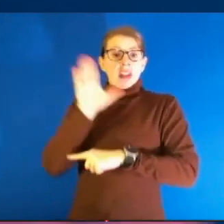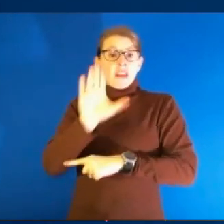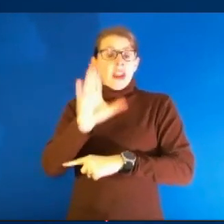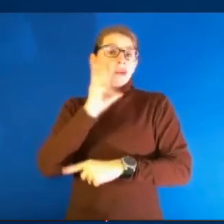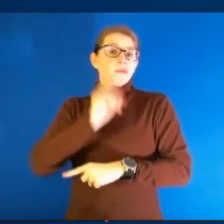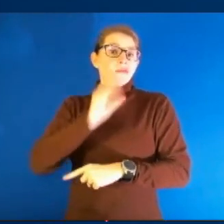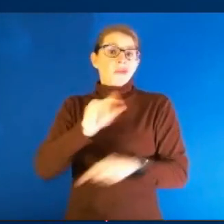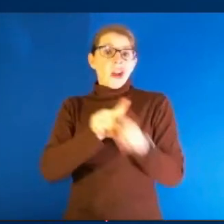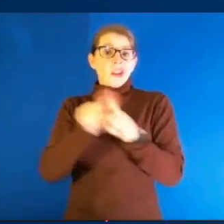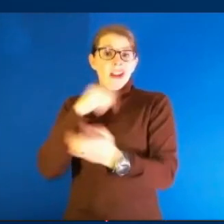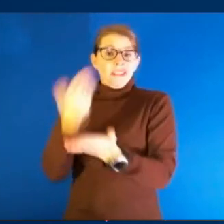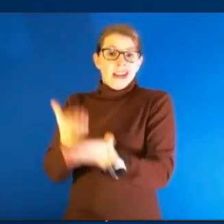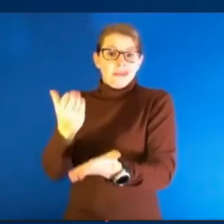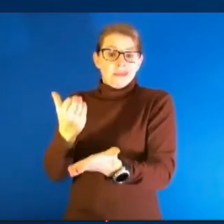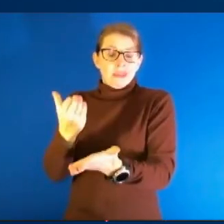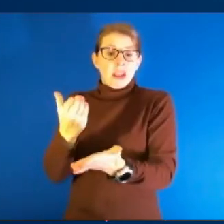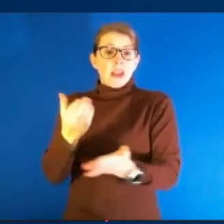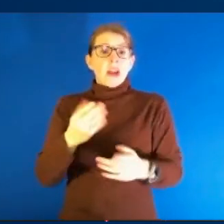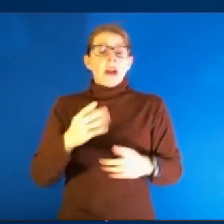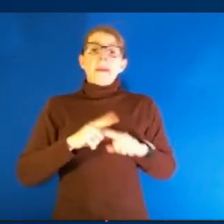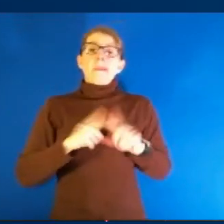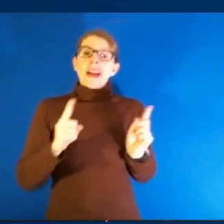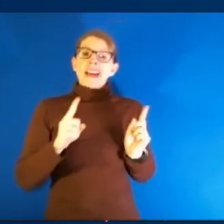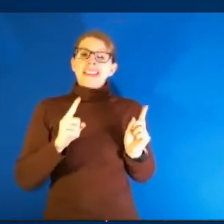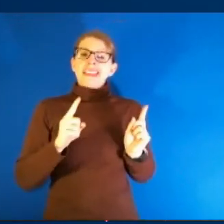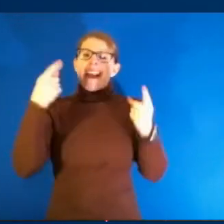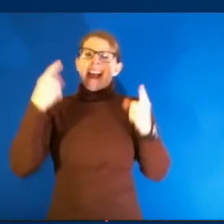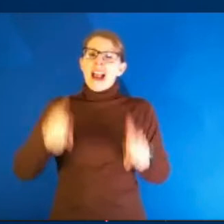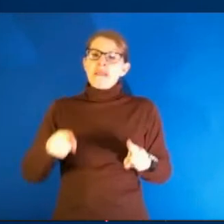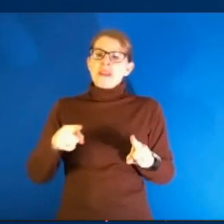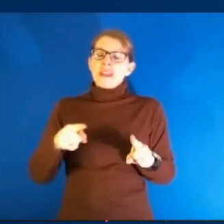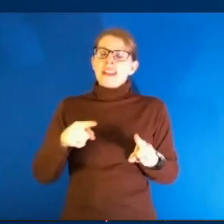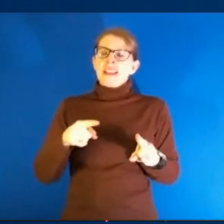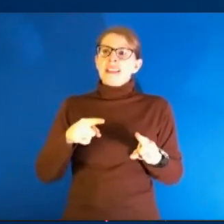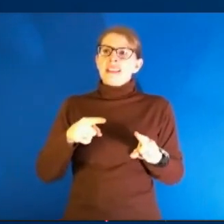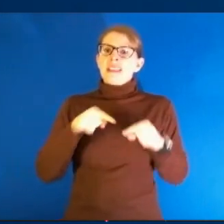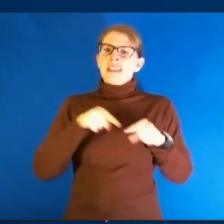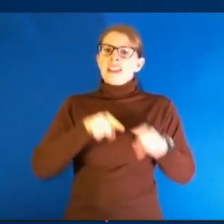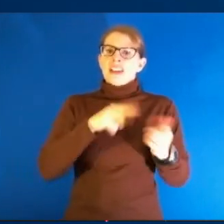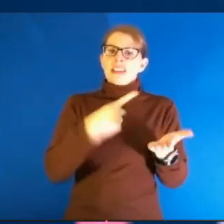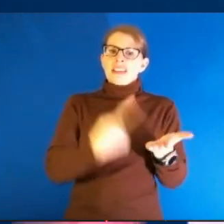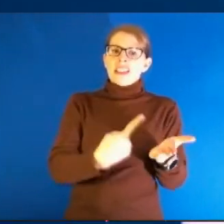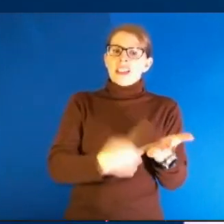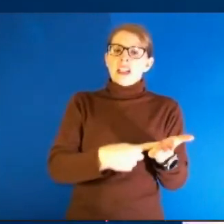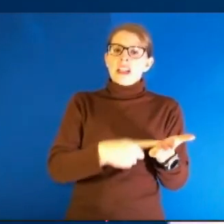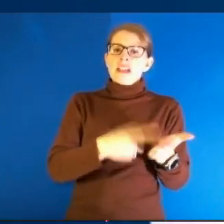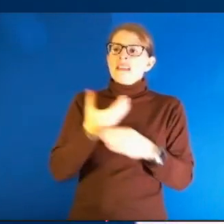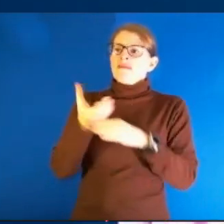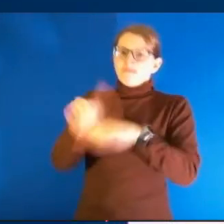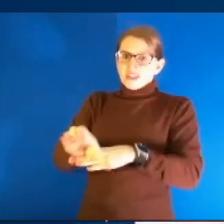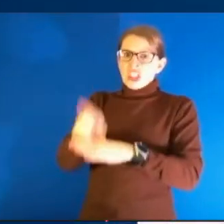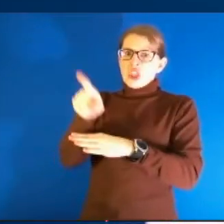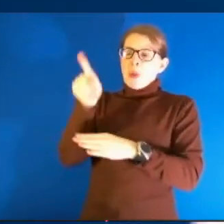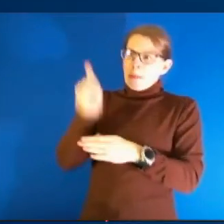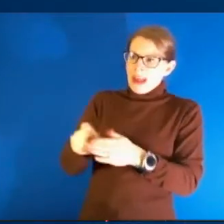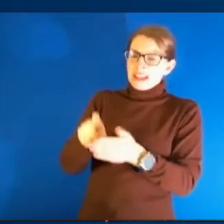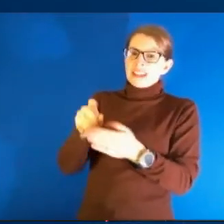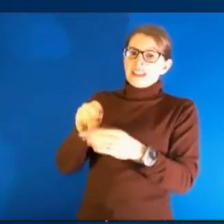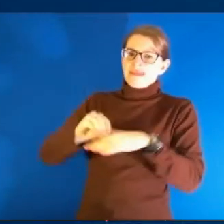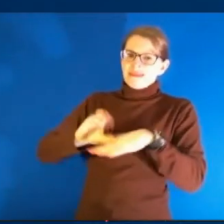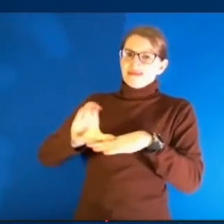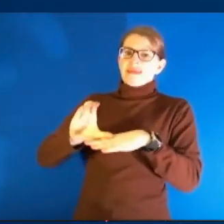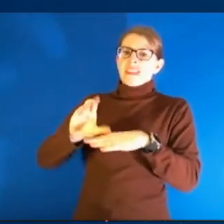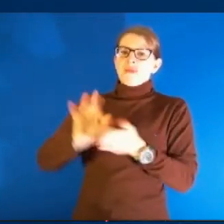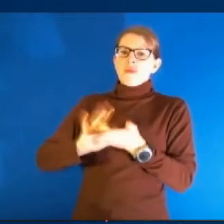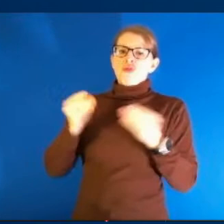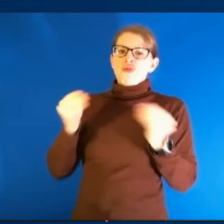That's not what's happening in the discussion when you say to a pharmacist and a physician, you must write or you must fill these prescriptions. Instead,